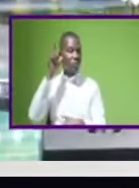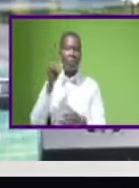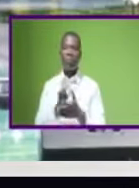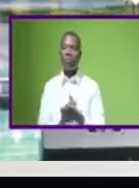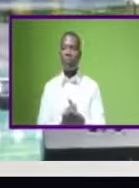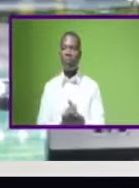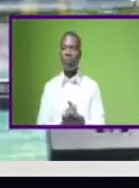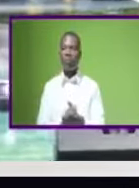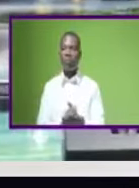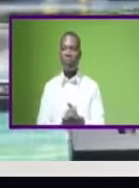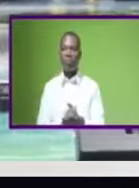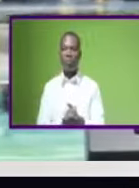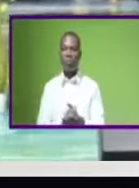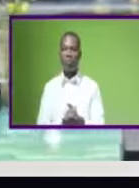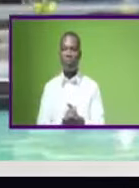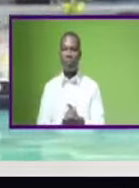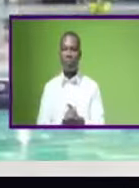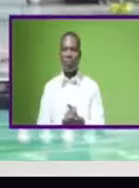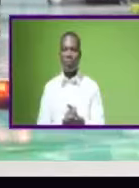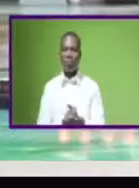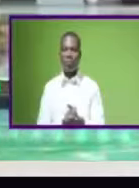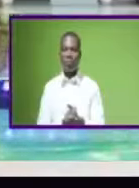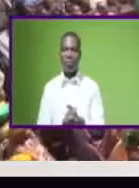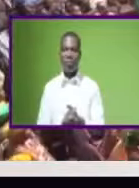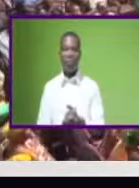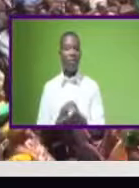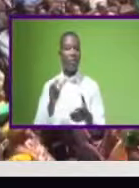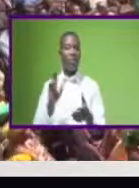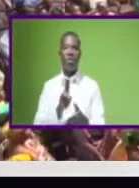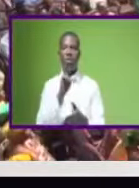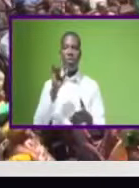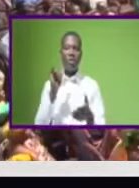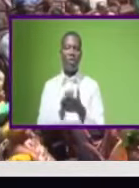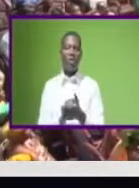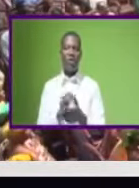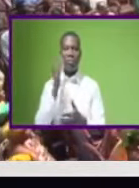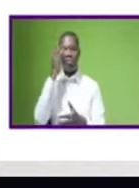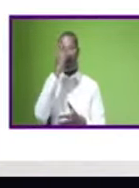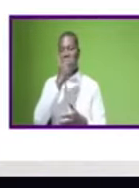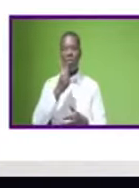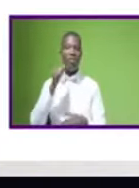listen. Momfasa oba fe feyi.